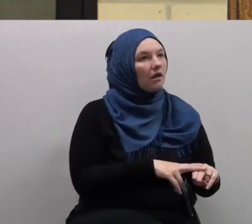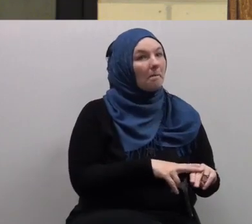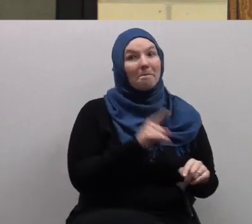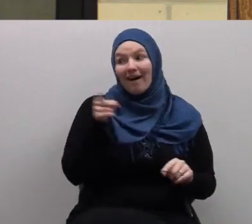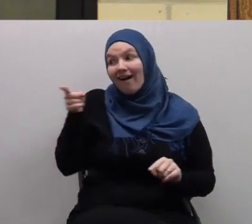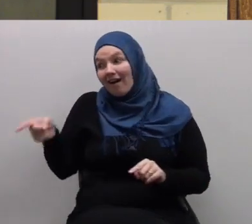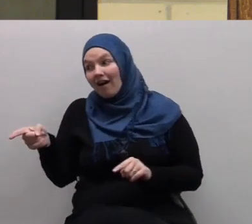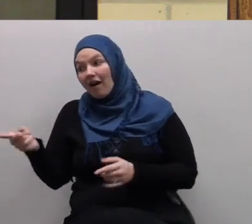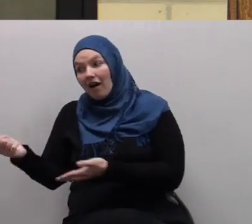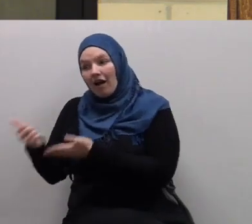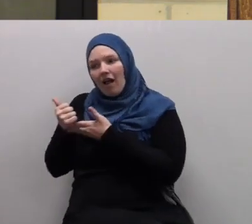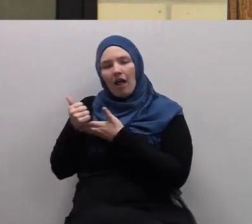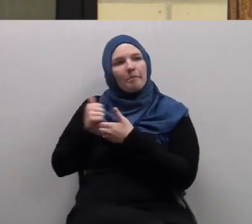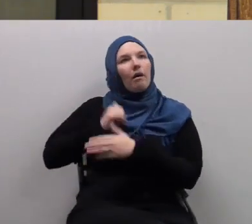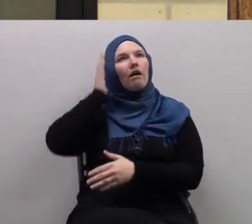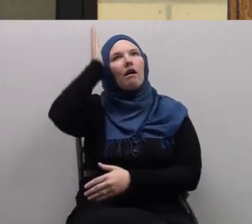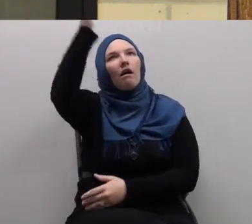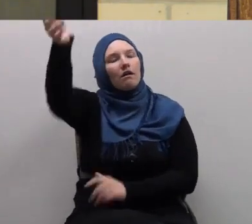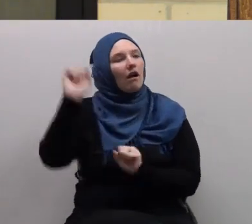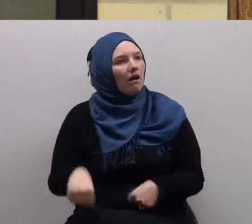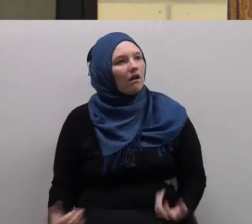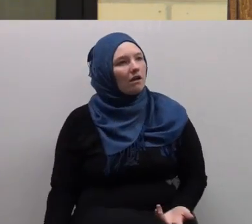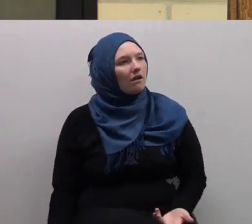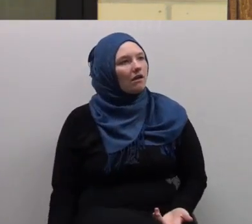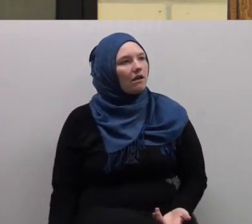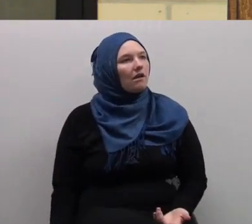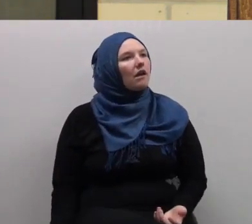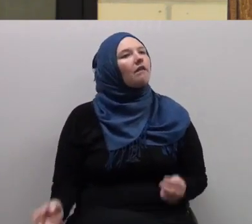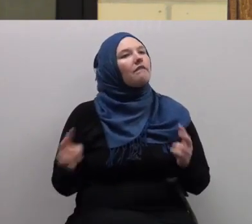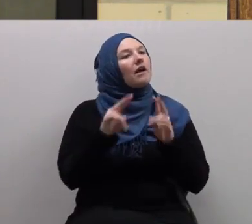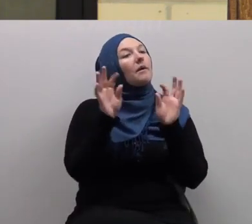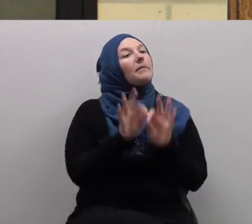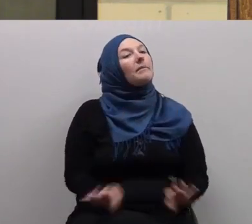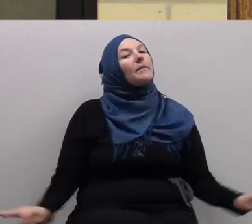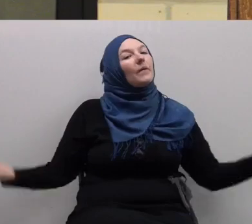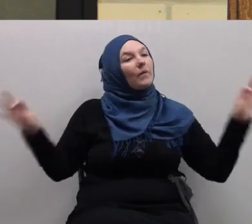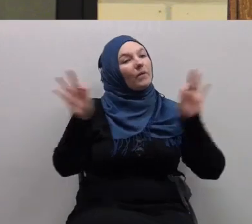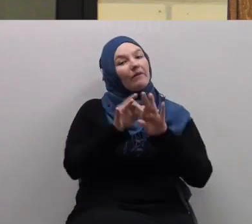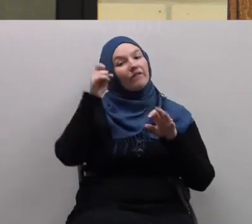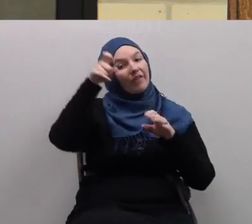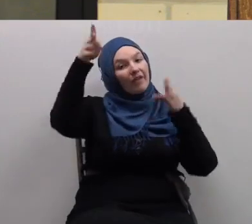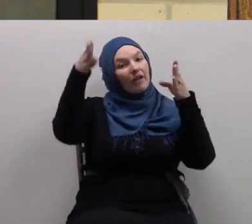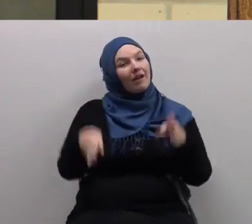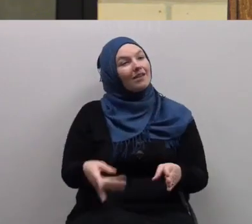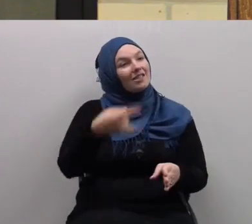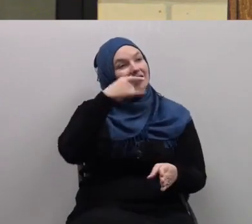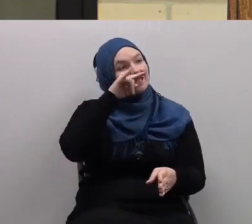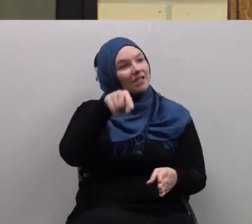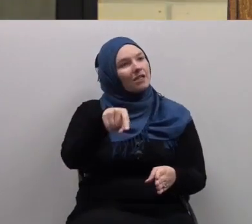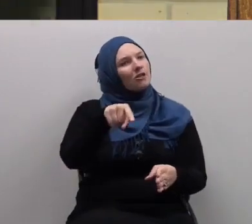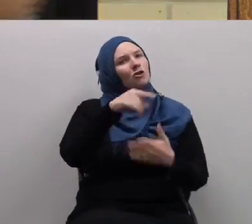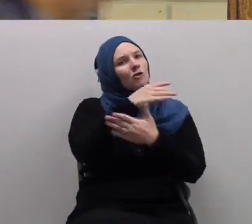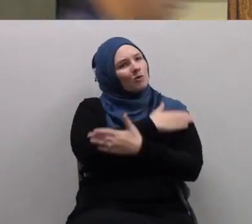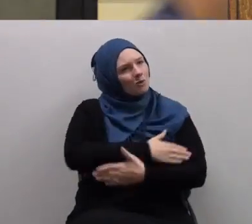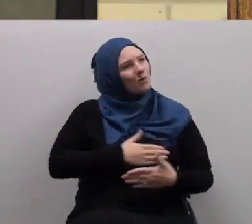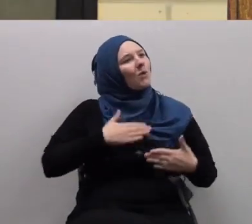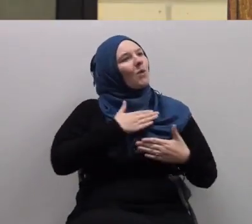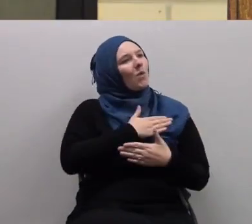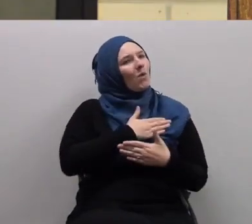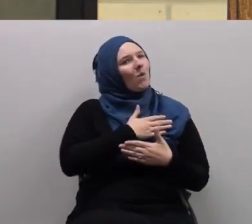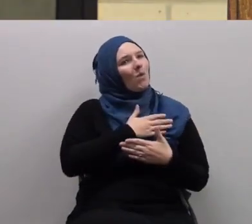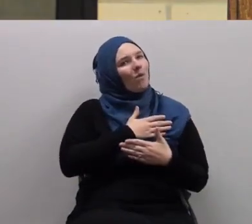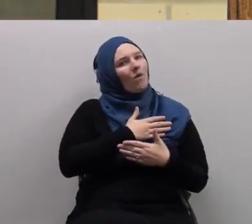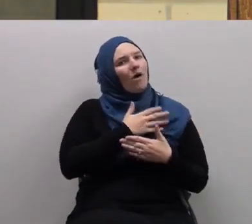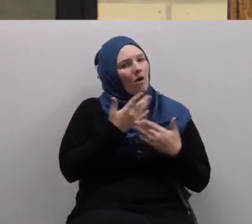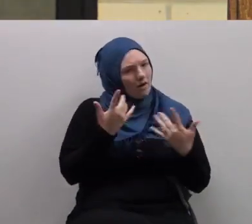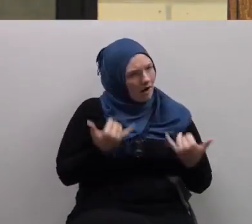hereafter? And it is very sufficient for them that they enjoy what they